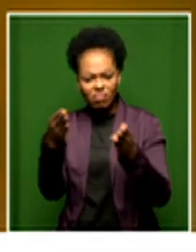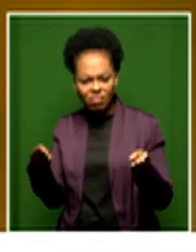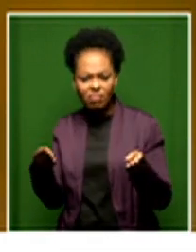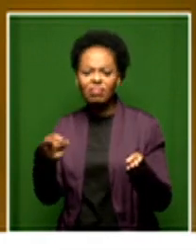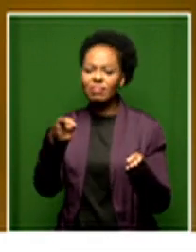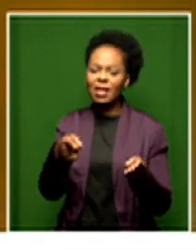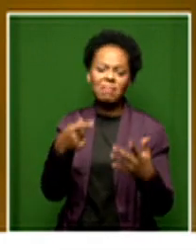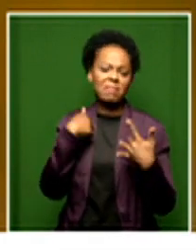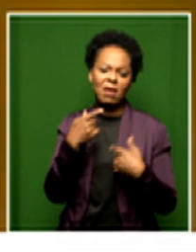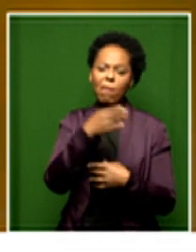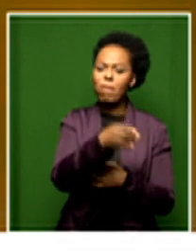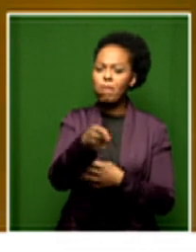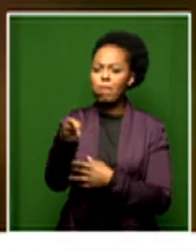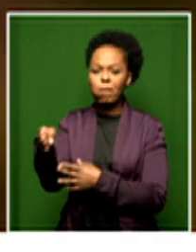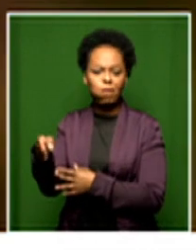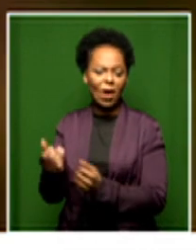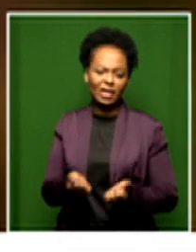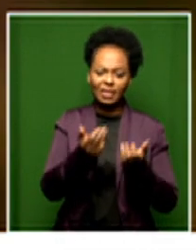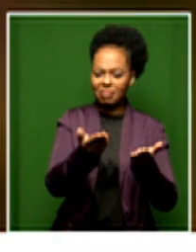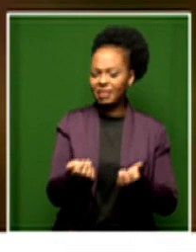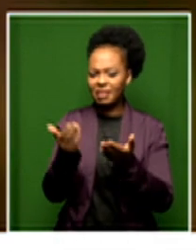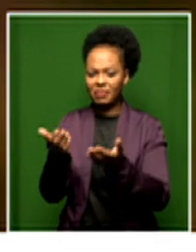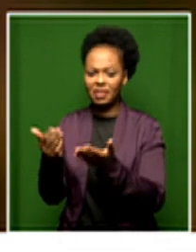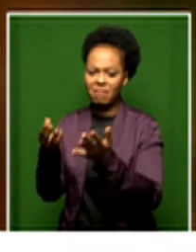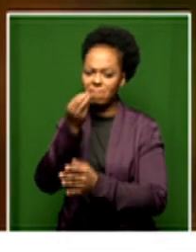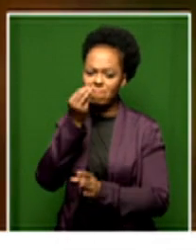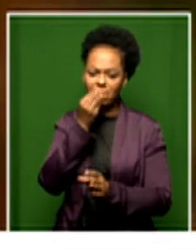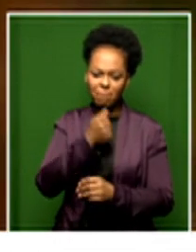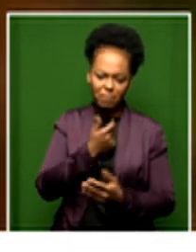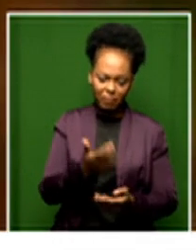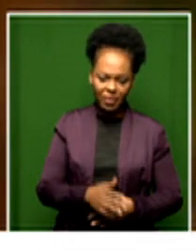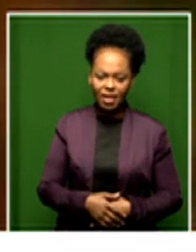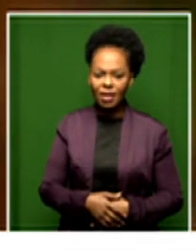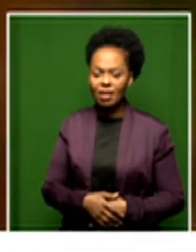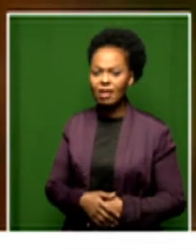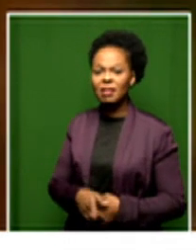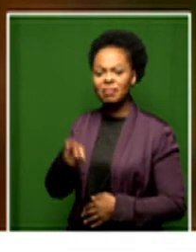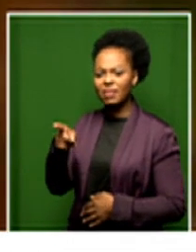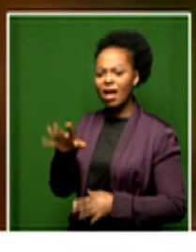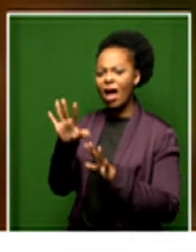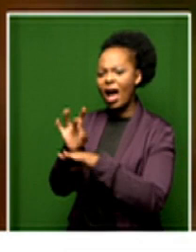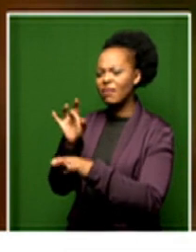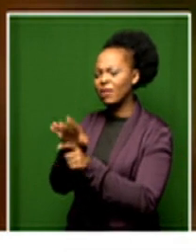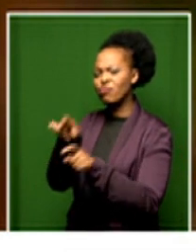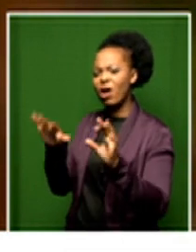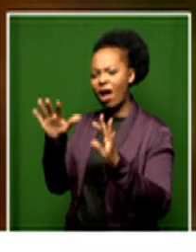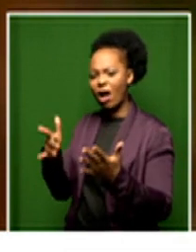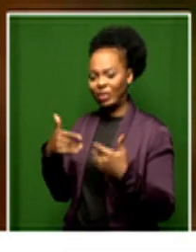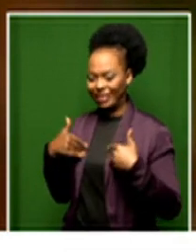So it's like amazing. Now, Linda, what's your word of advice to people still finding their feet in the kitchen?